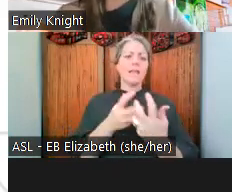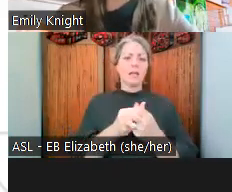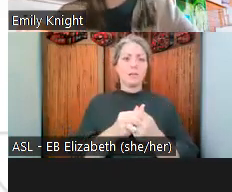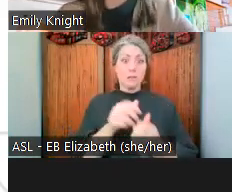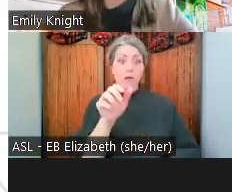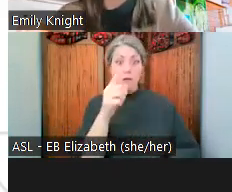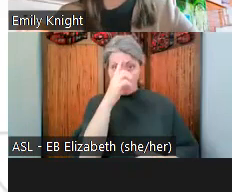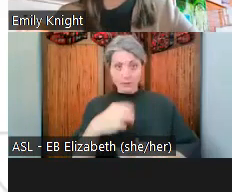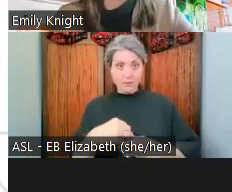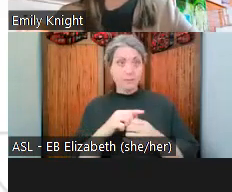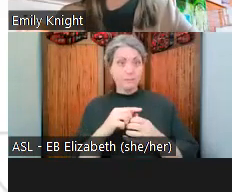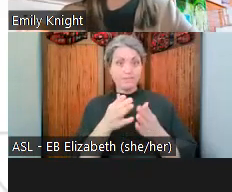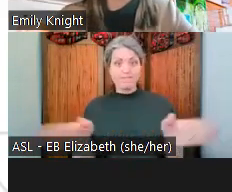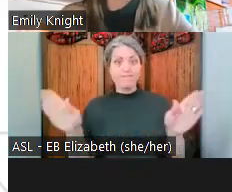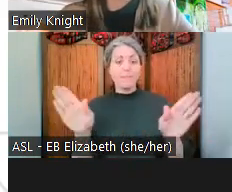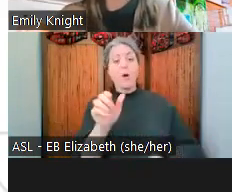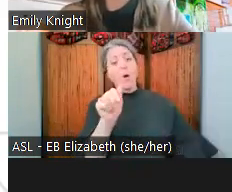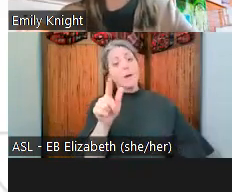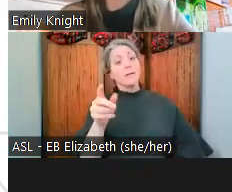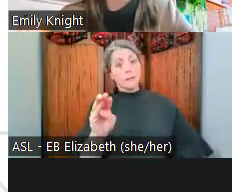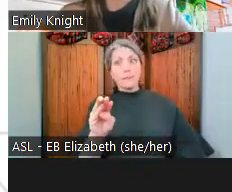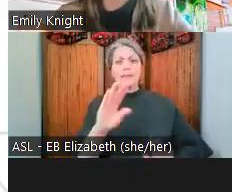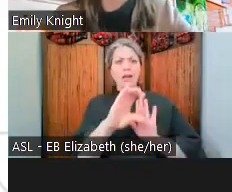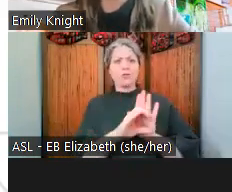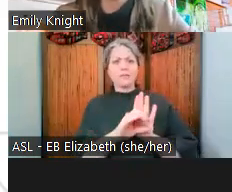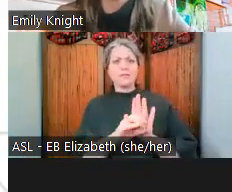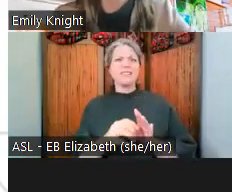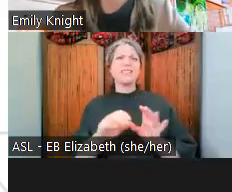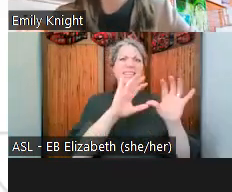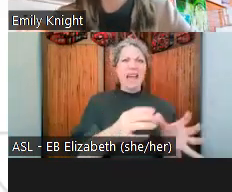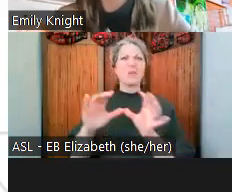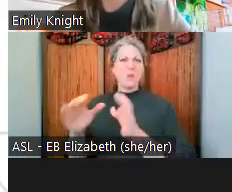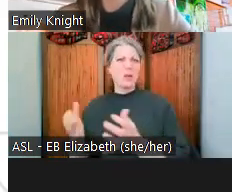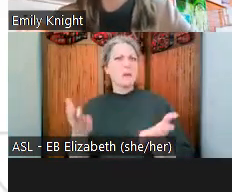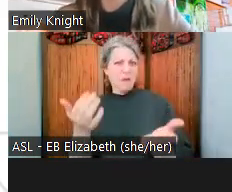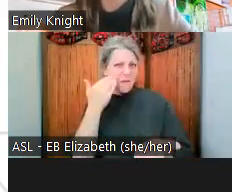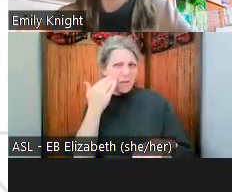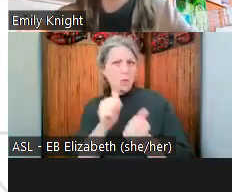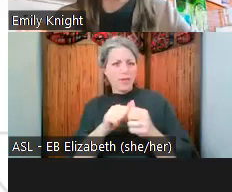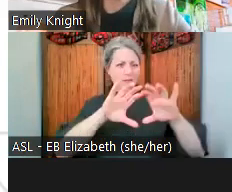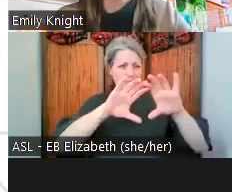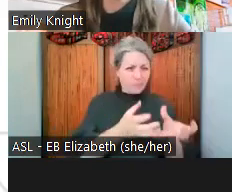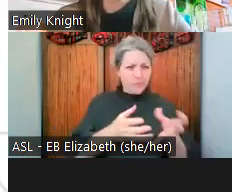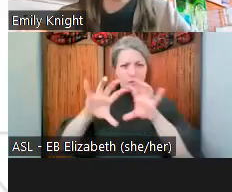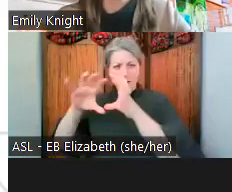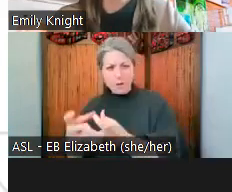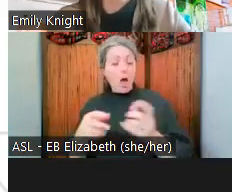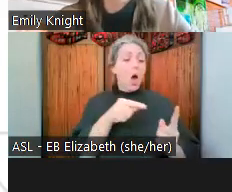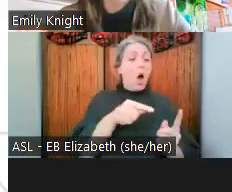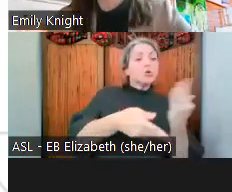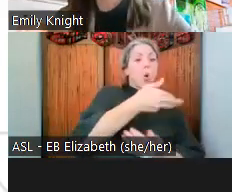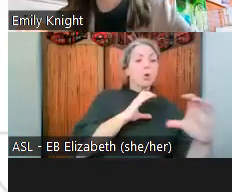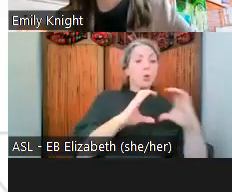be familiar with the concept that autism is characterized by these two categories of features, the differences in social communication and